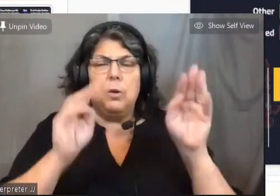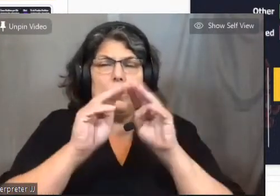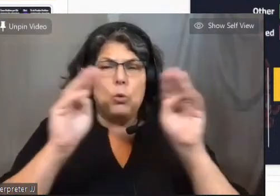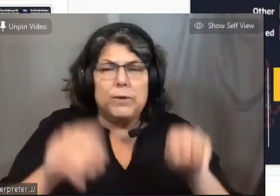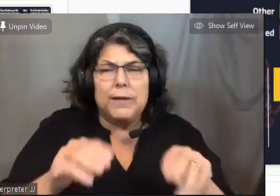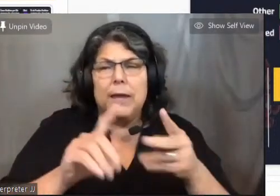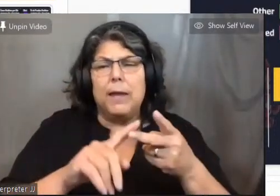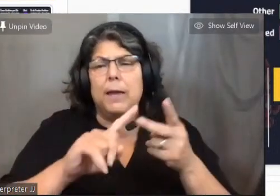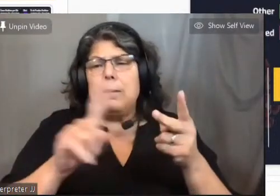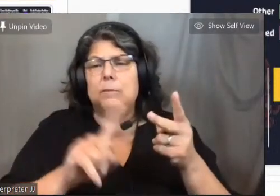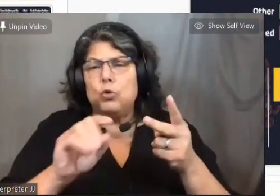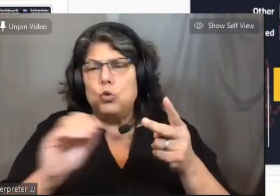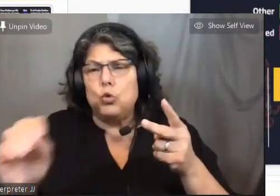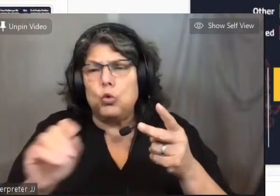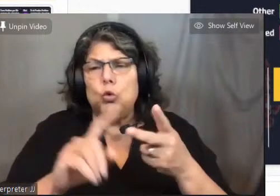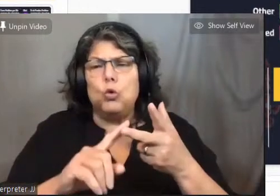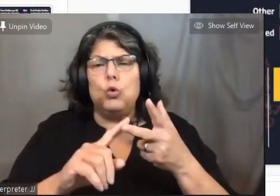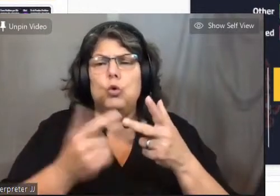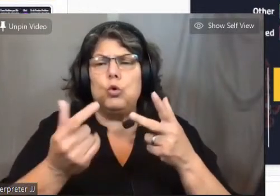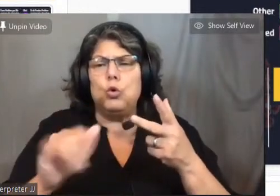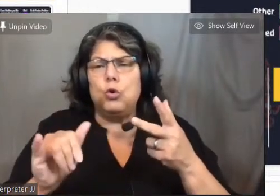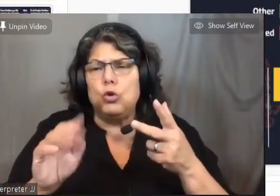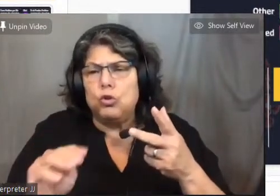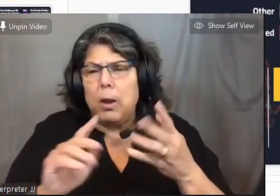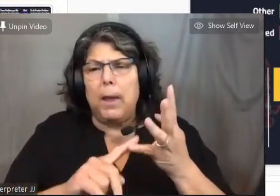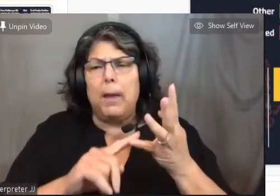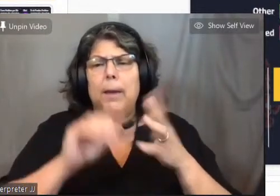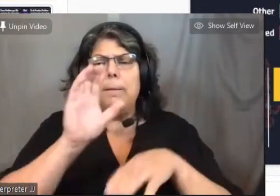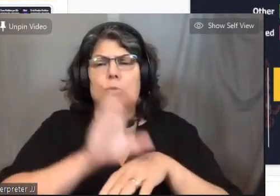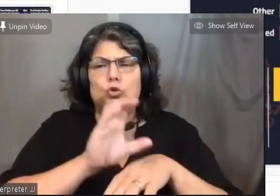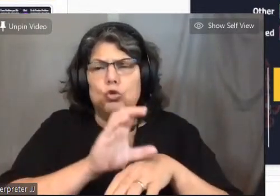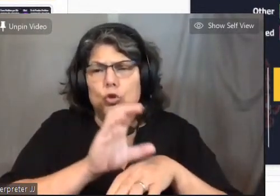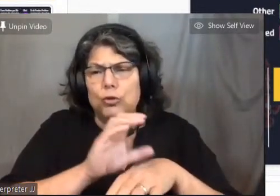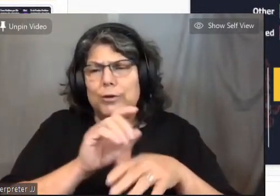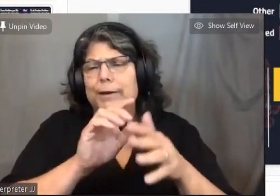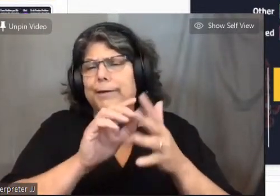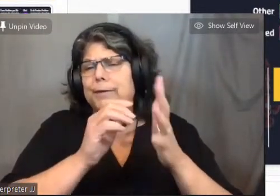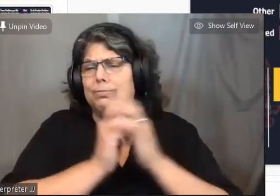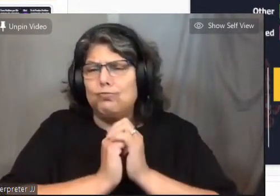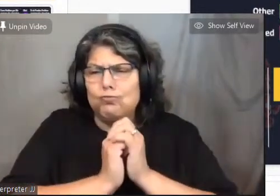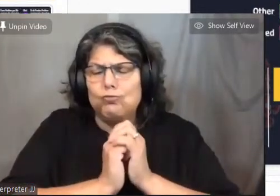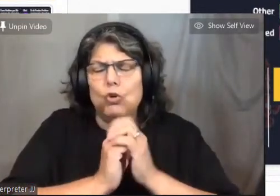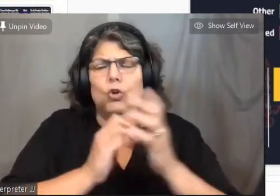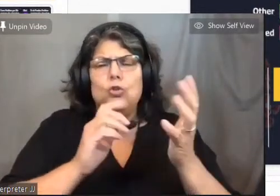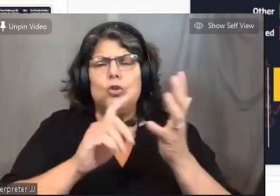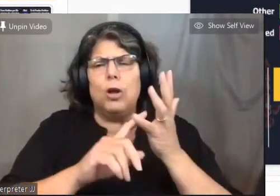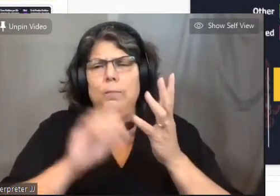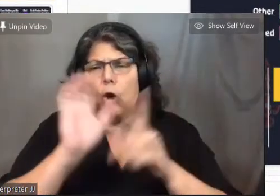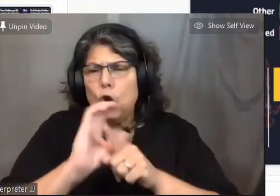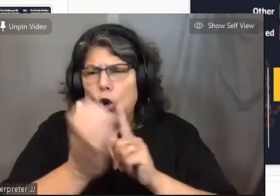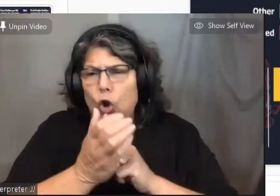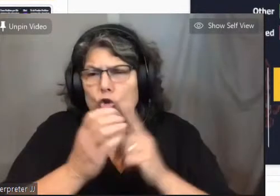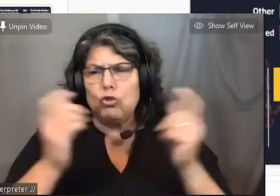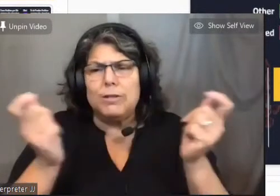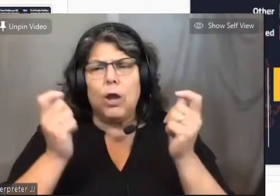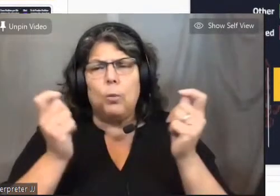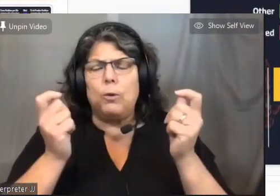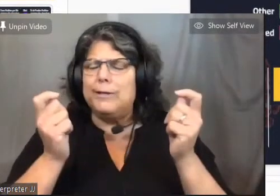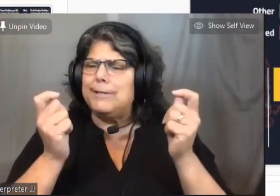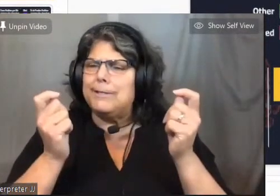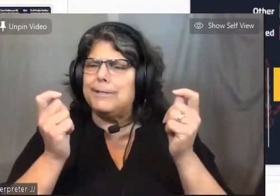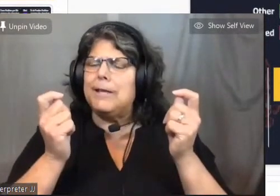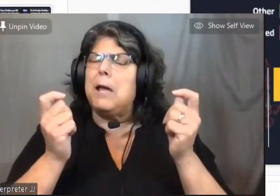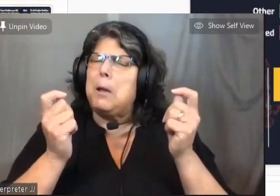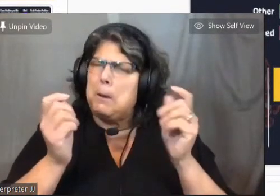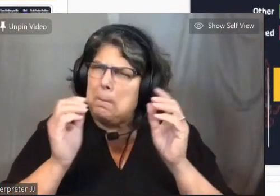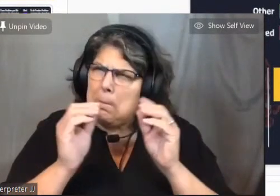museums, fitness centers, places of worship and cultural ceremonies, and are still opening up a